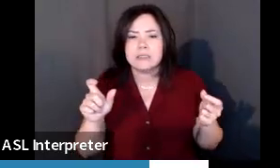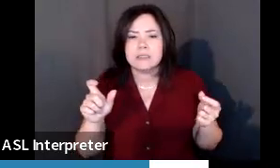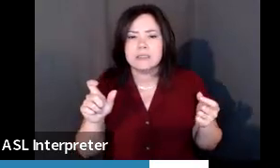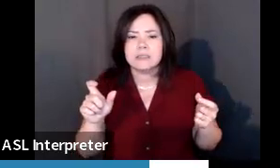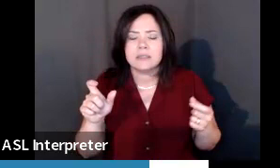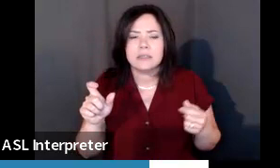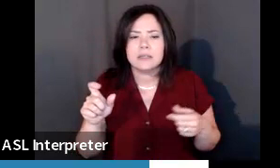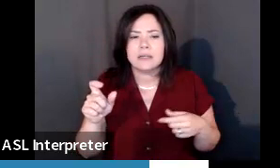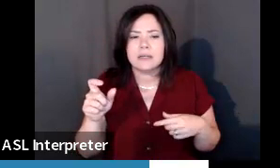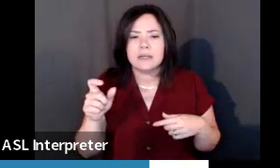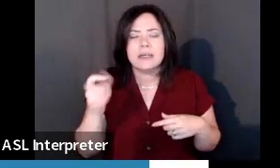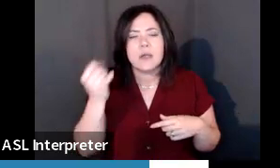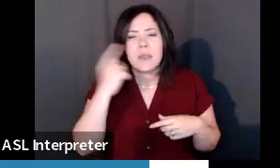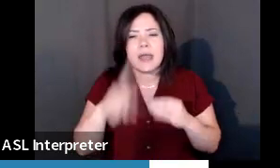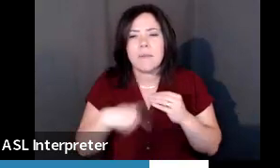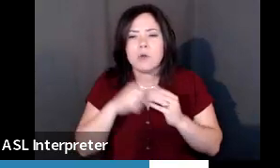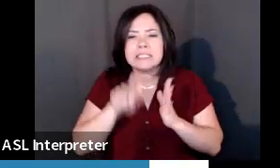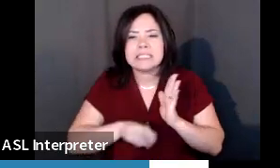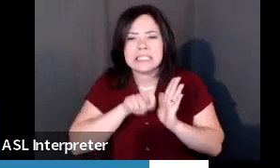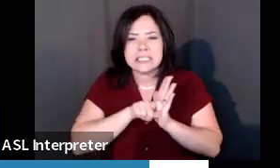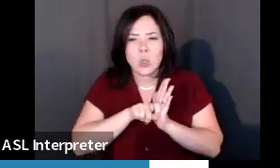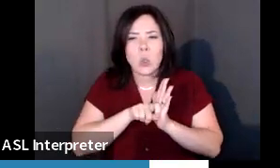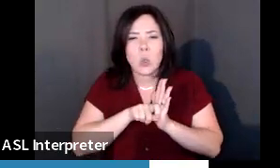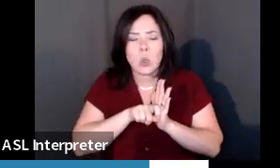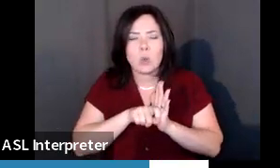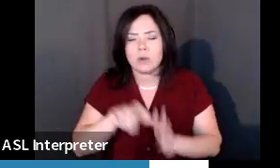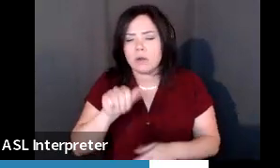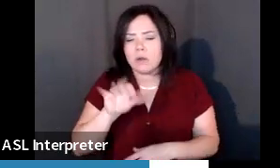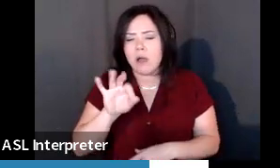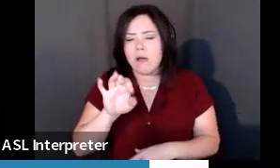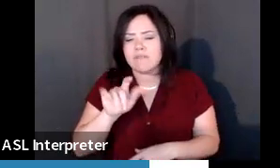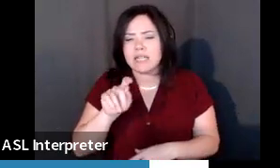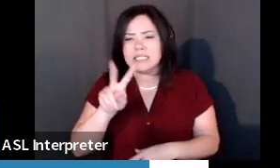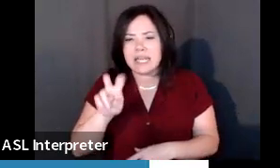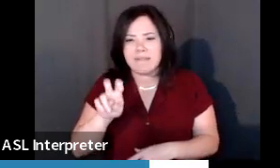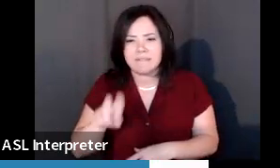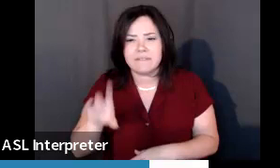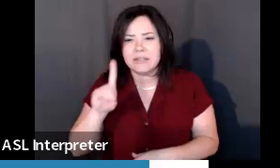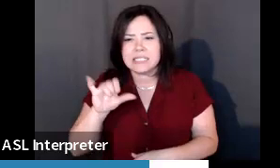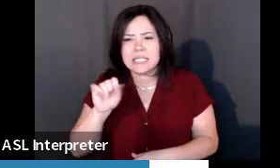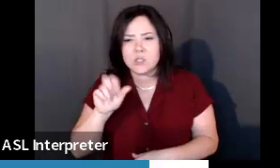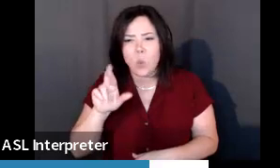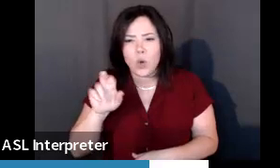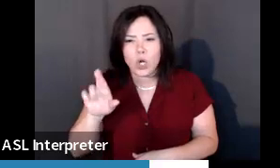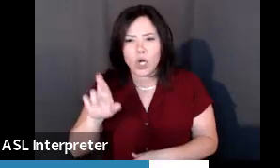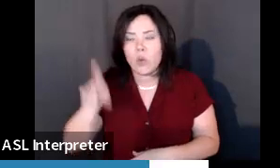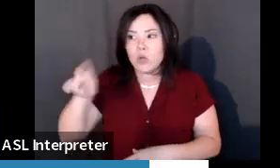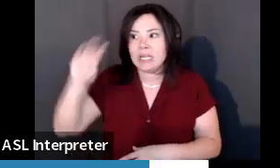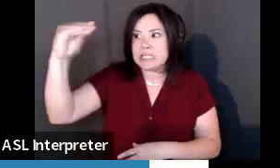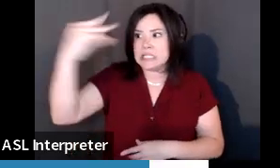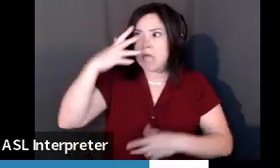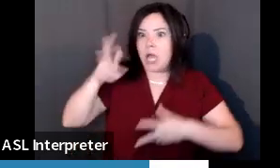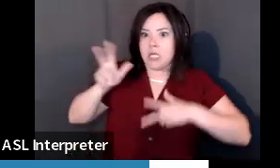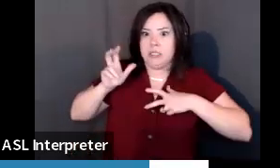of the seasonal affective disorder where you need sunlight, we have an alternative to the lamp, and they